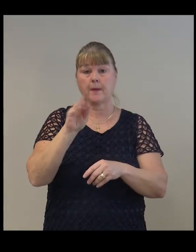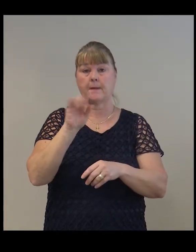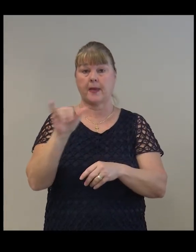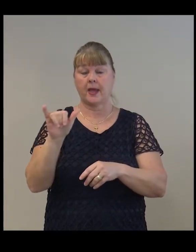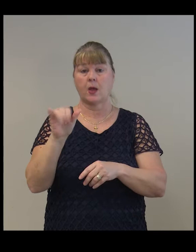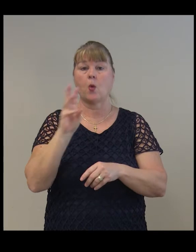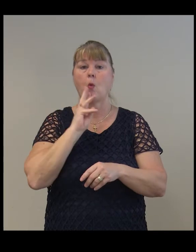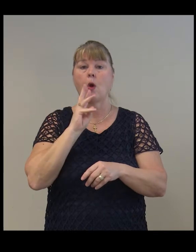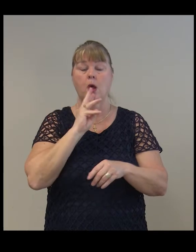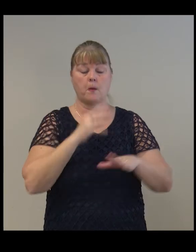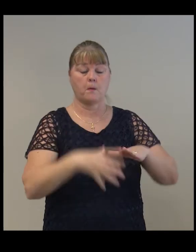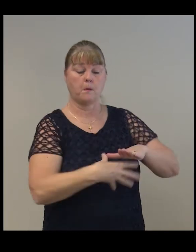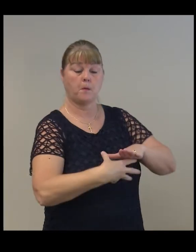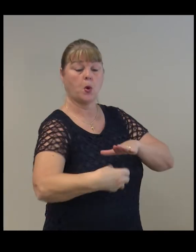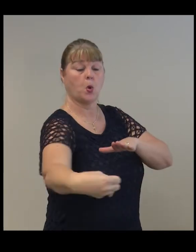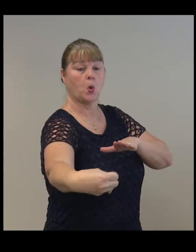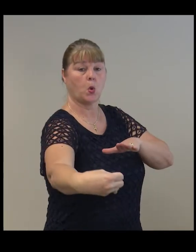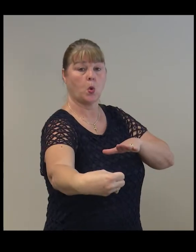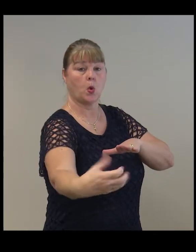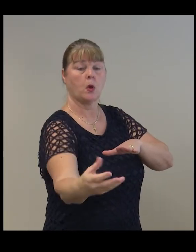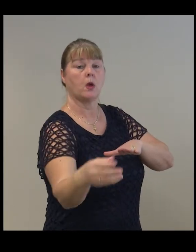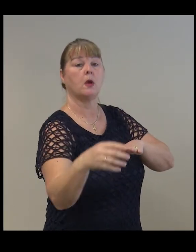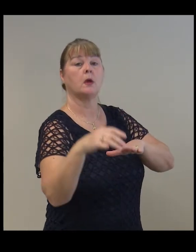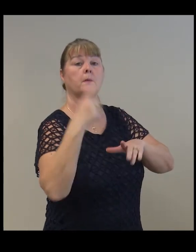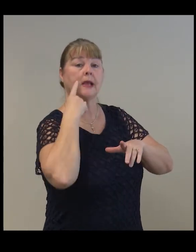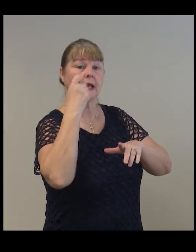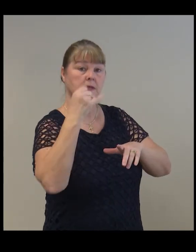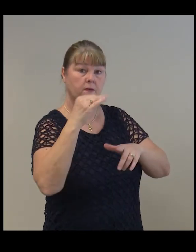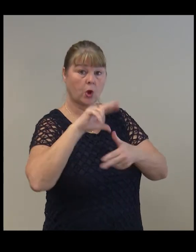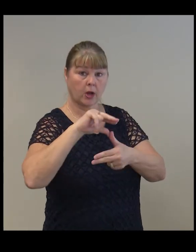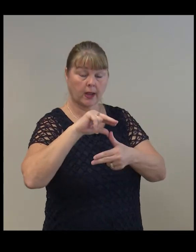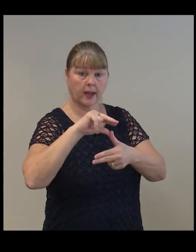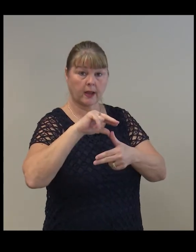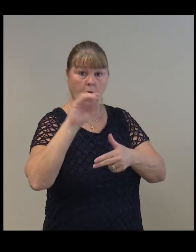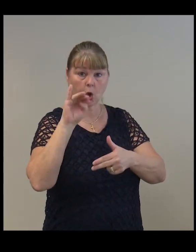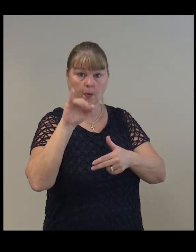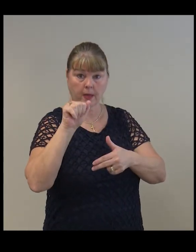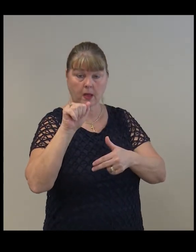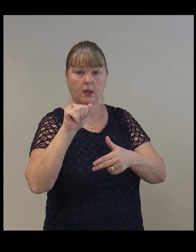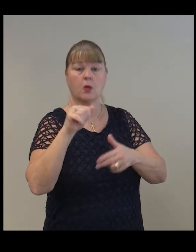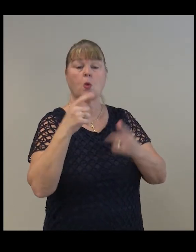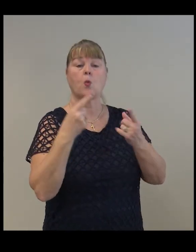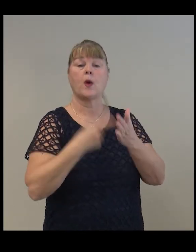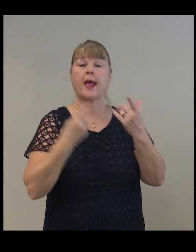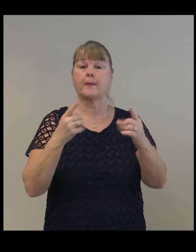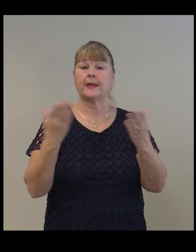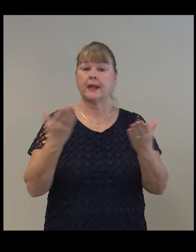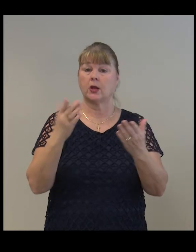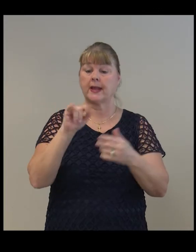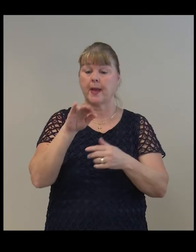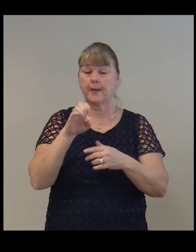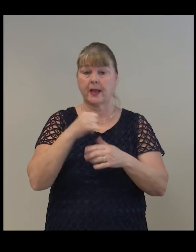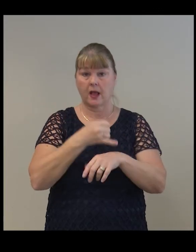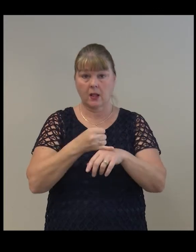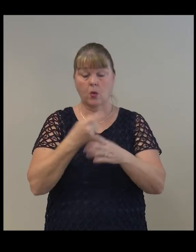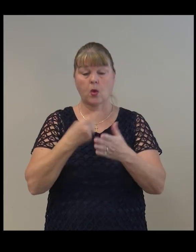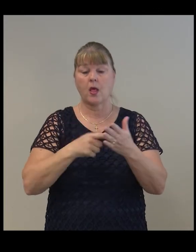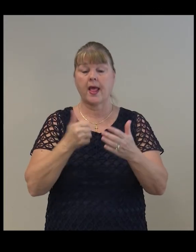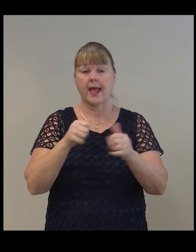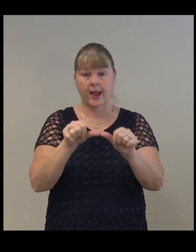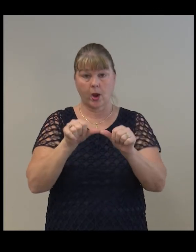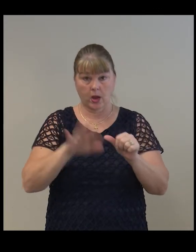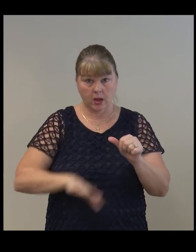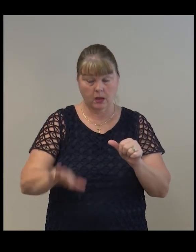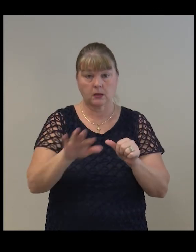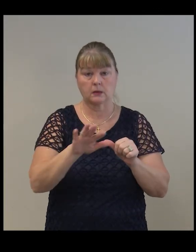being pulled out because of Hurricane Irma. And what happened here on Tybee Island and in the rest of the coastal area of Chatham